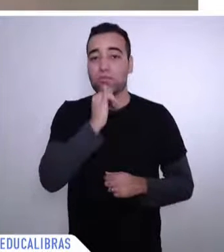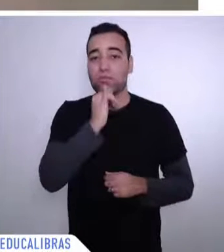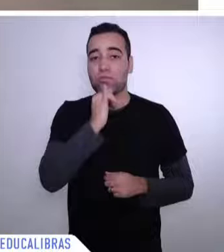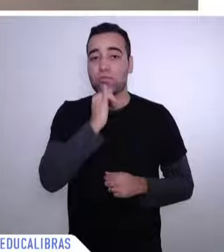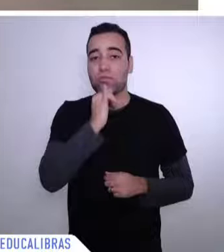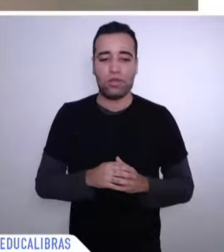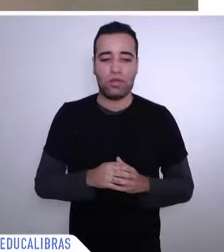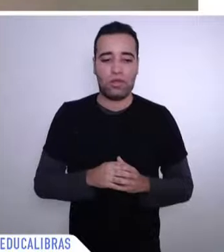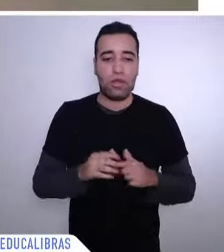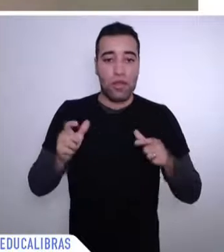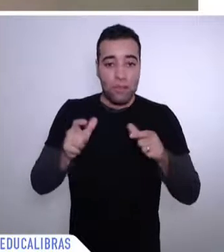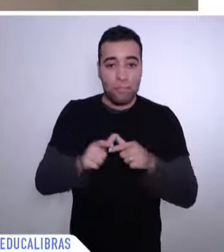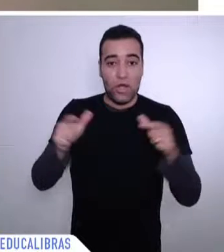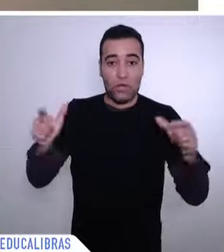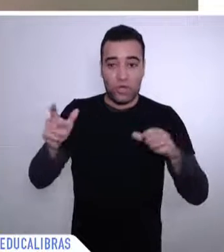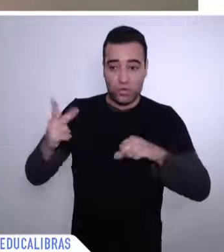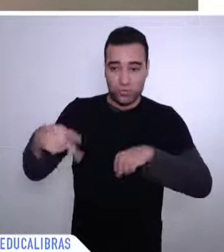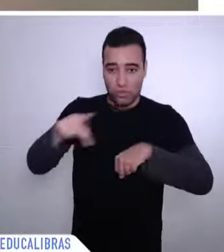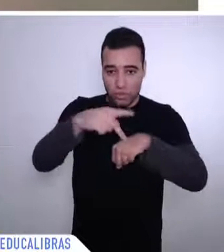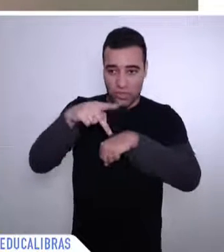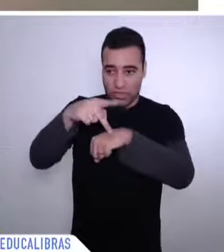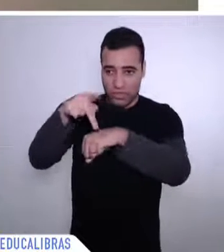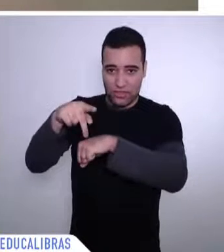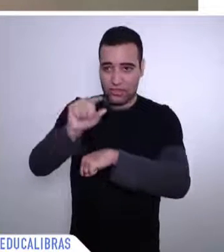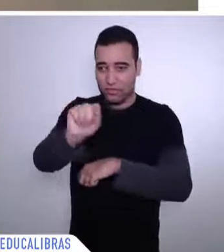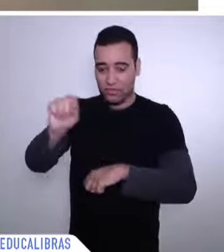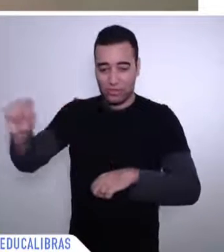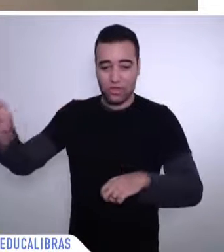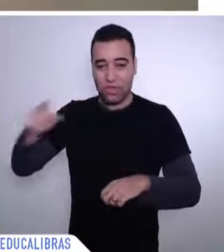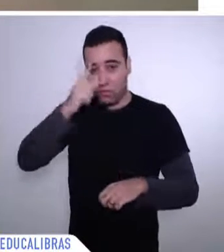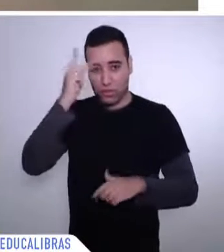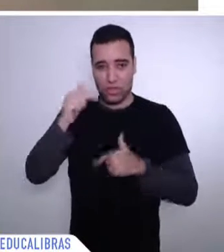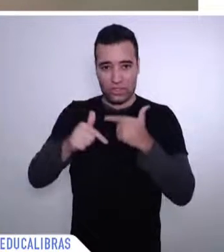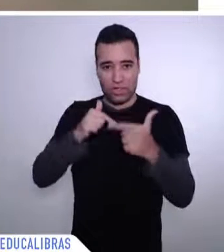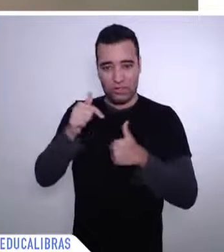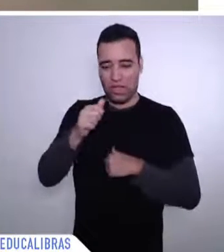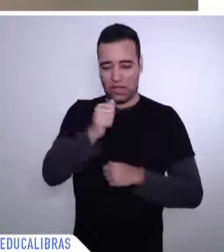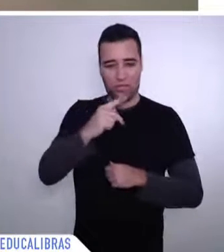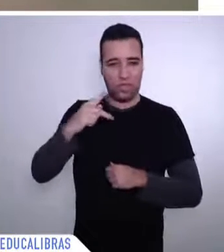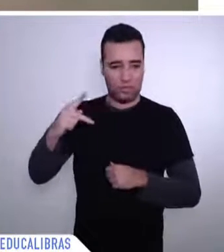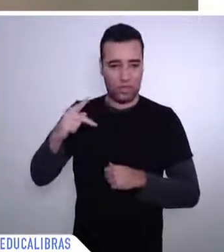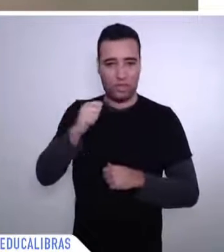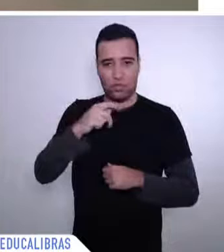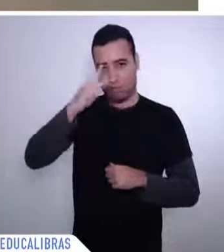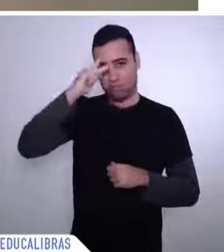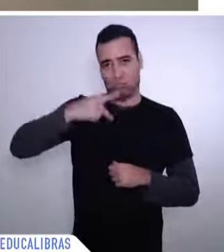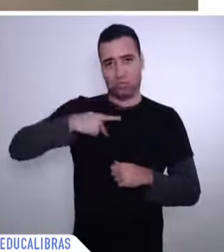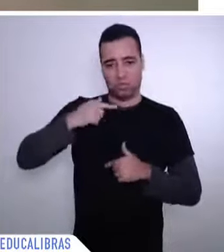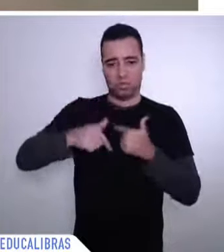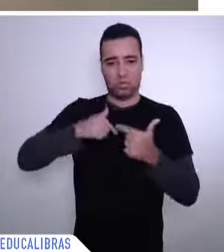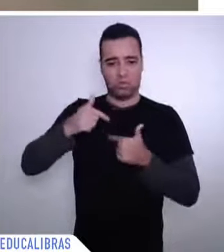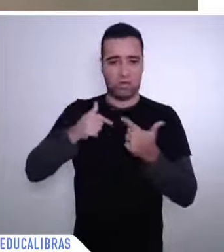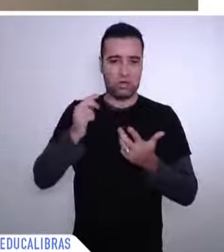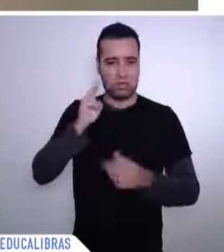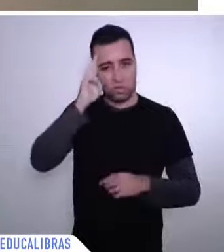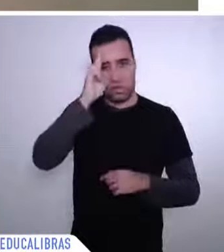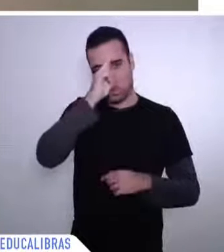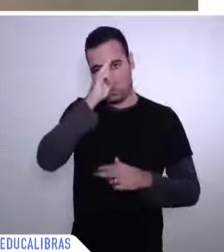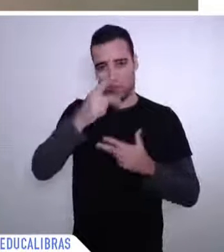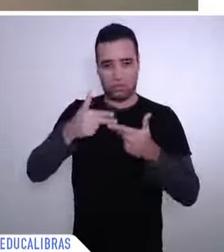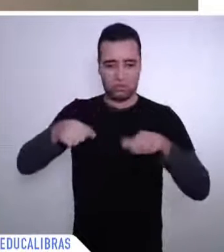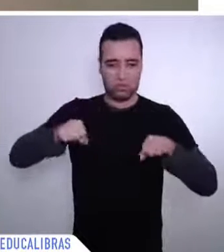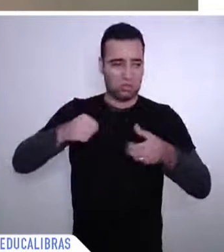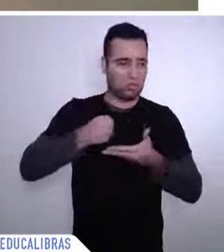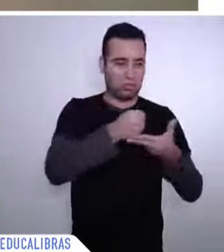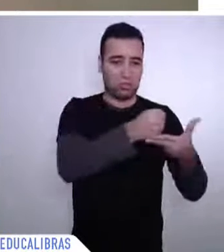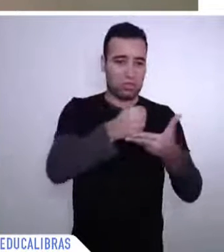workers. Because they are self-employed, in most countries, they're not allowed to bargain collectively.